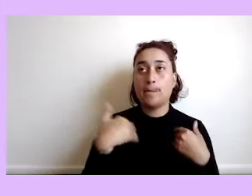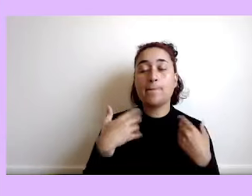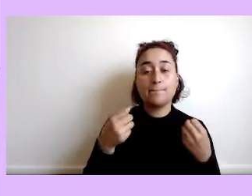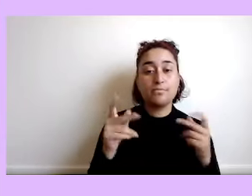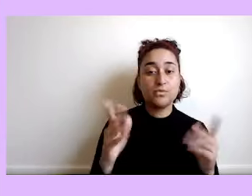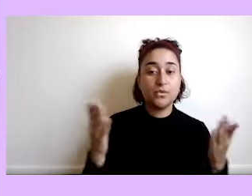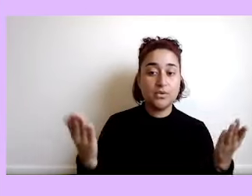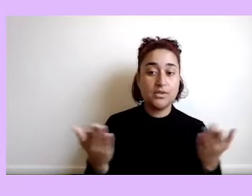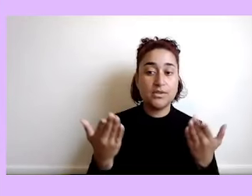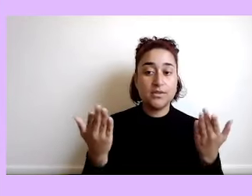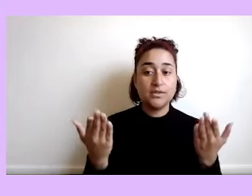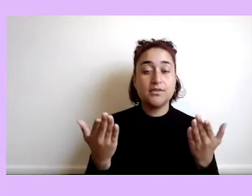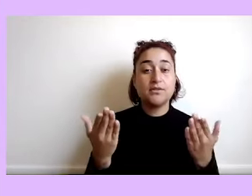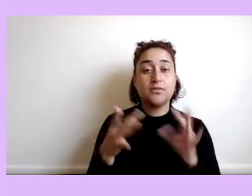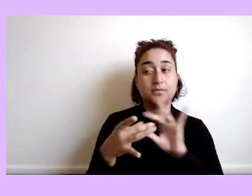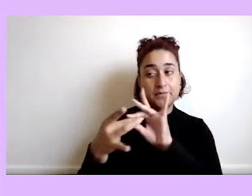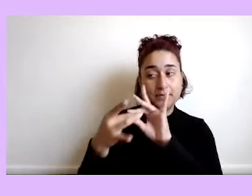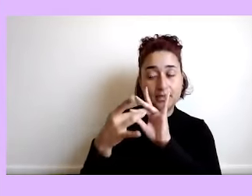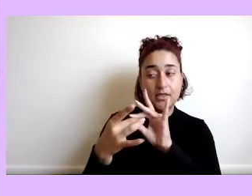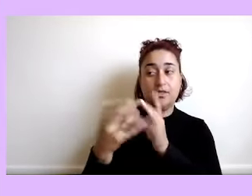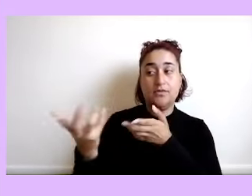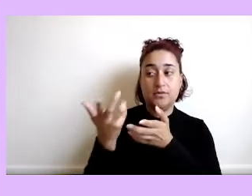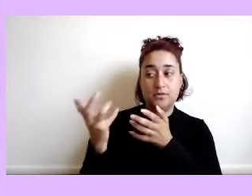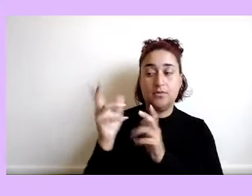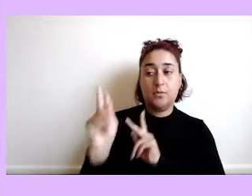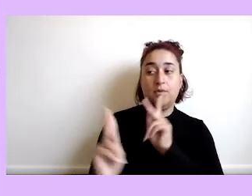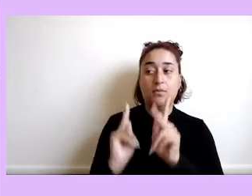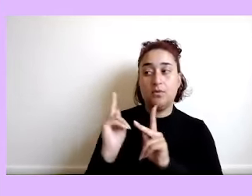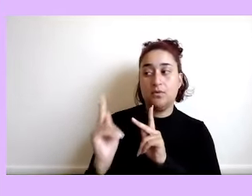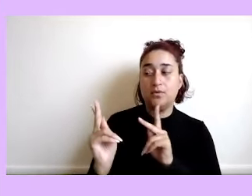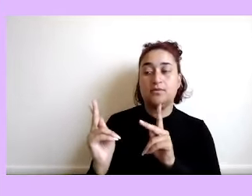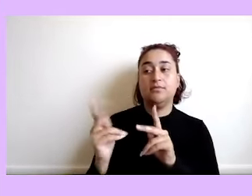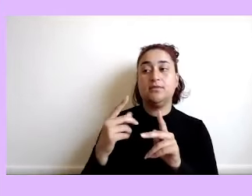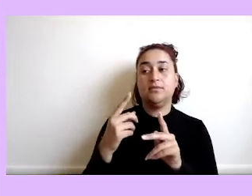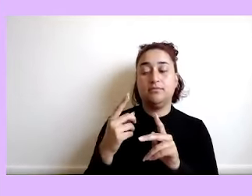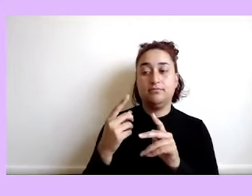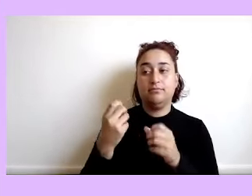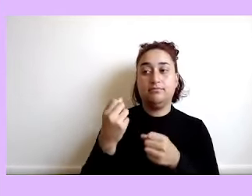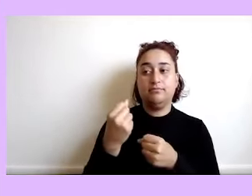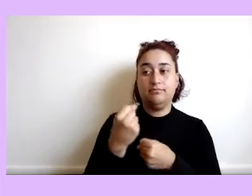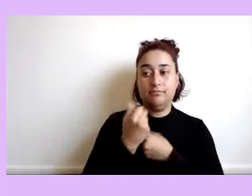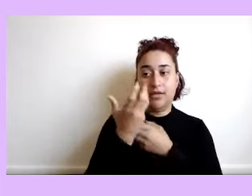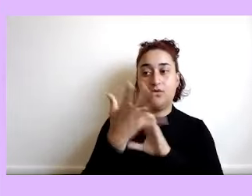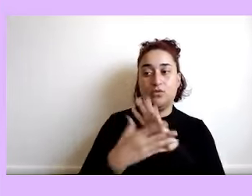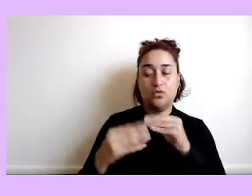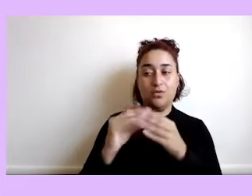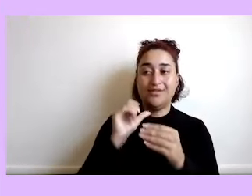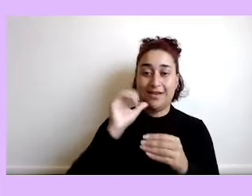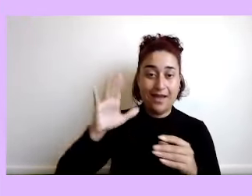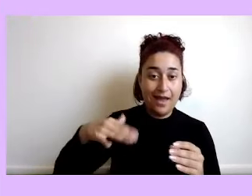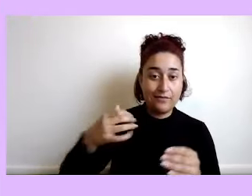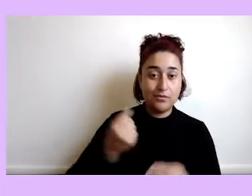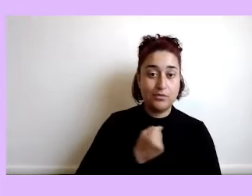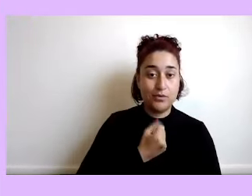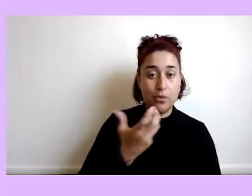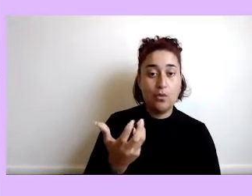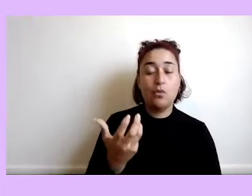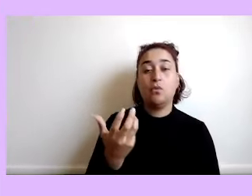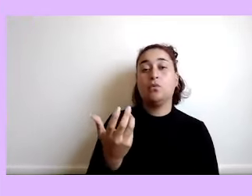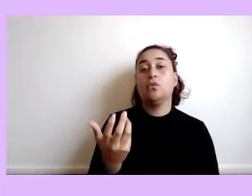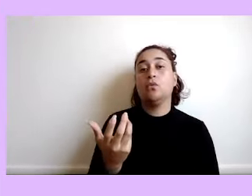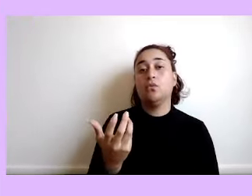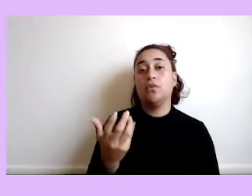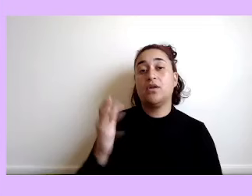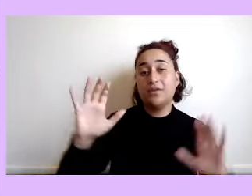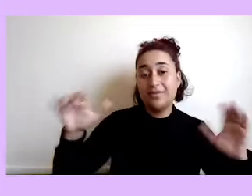to engage people and tell stories that have not been told before, that are lifting